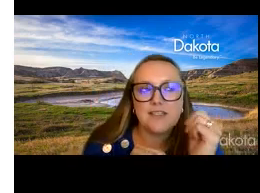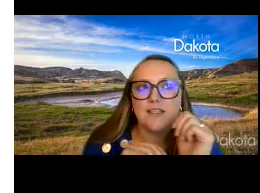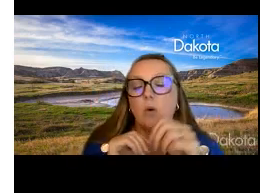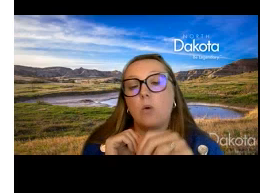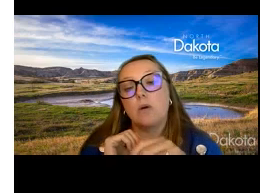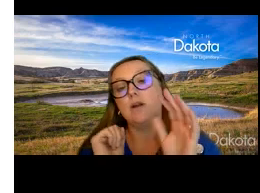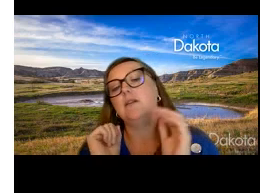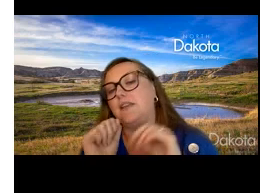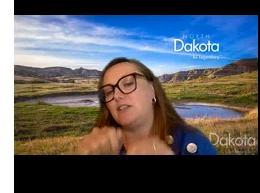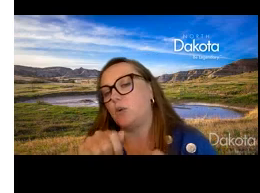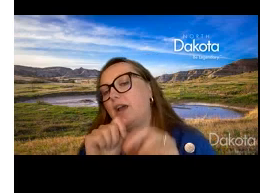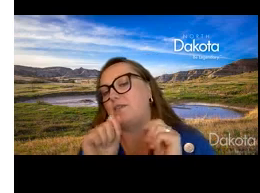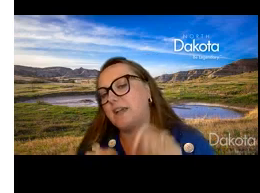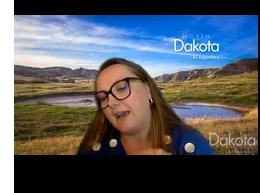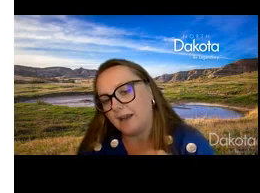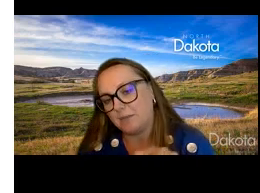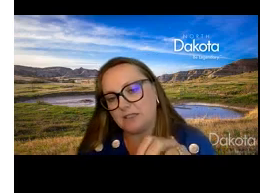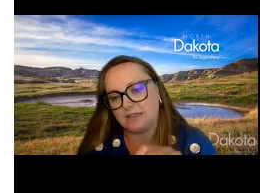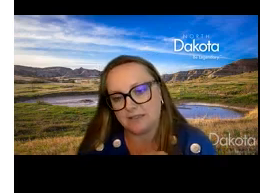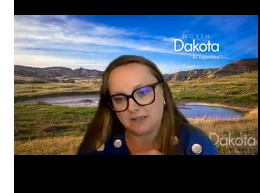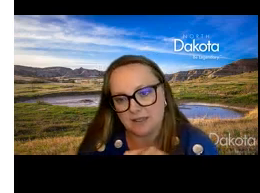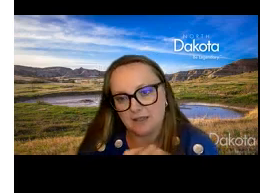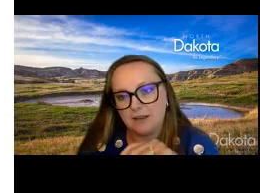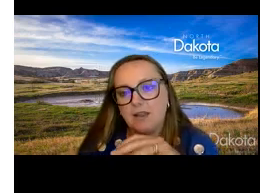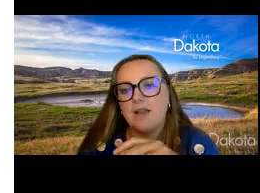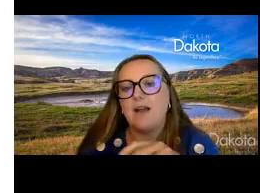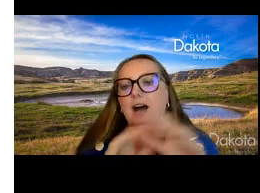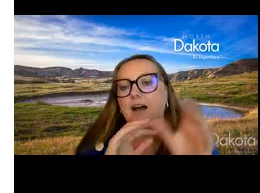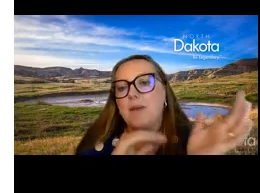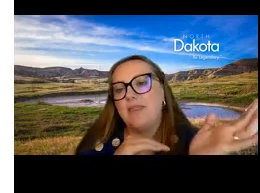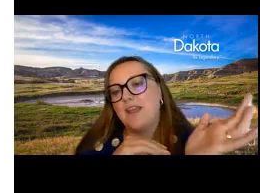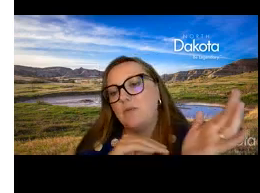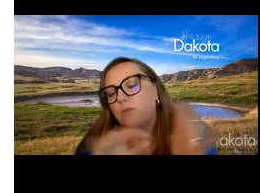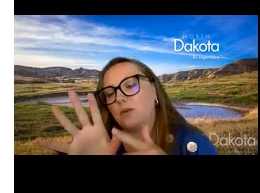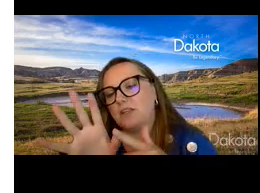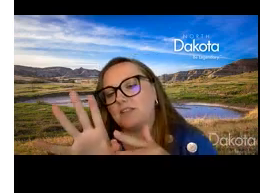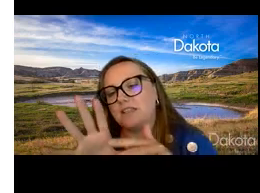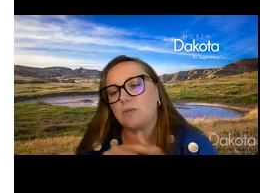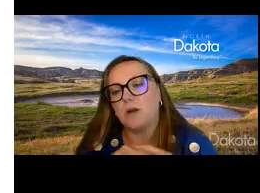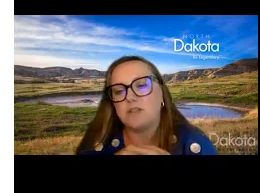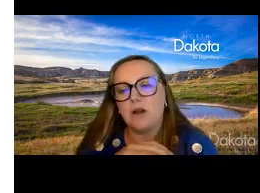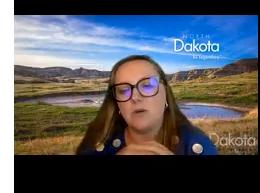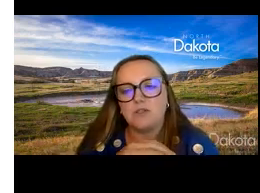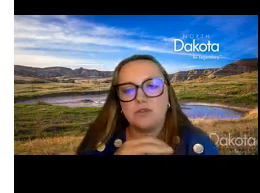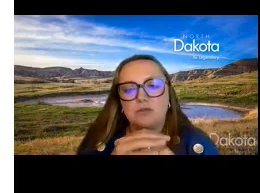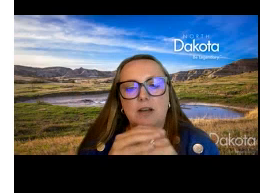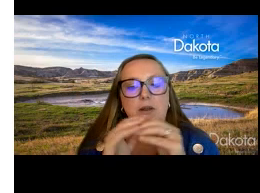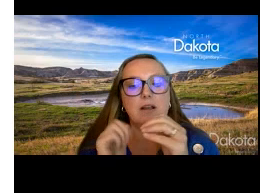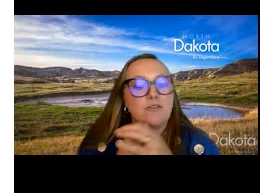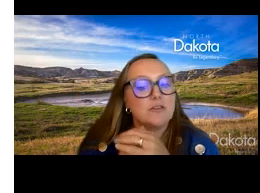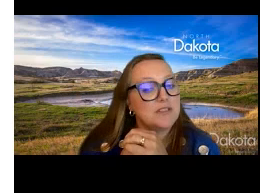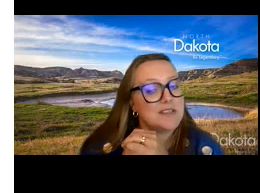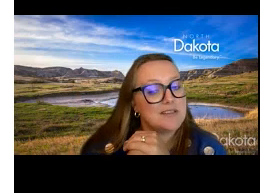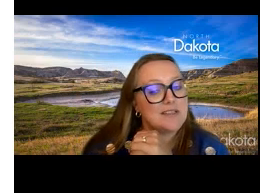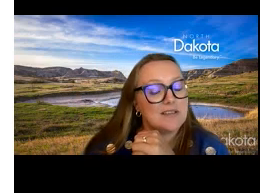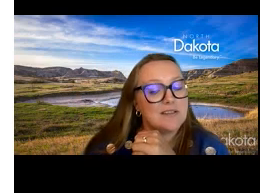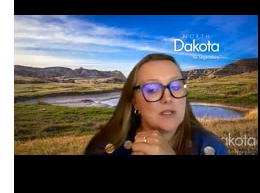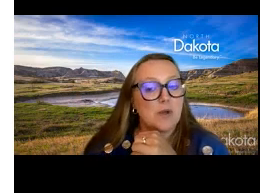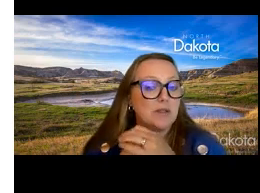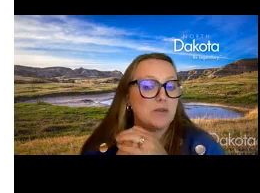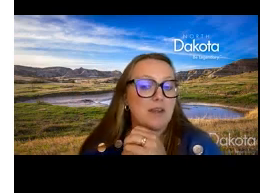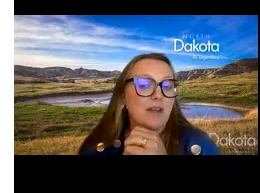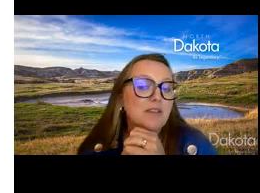afford testing or they don't have time to get tested. And then we see it rounding out to I'm not comfortable